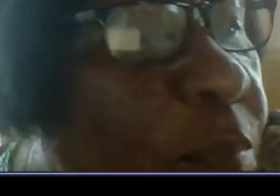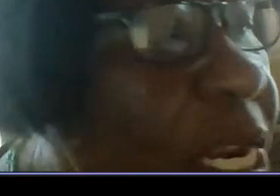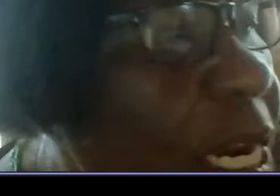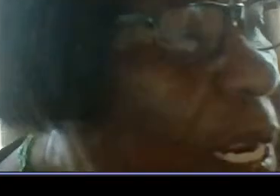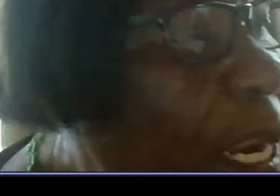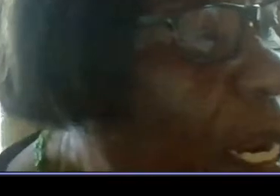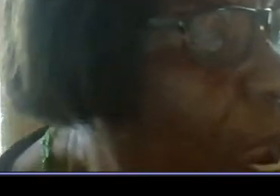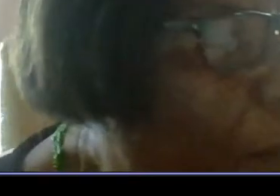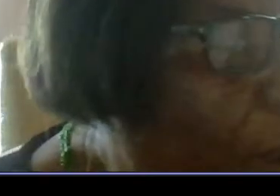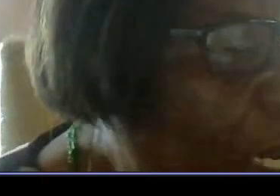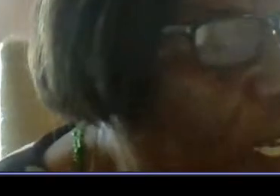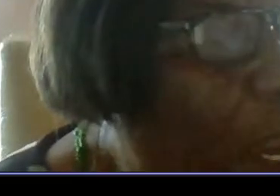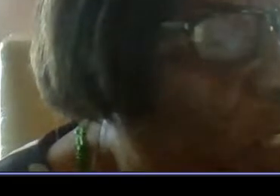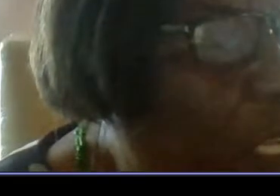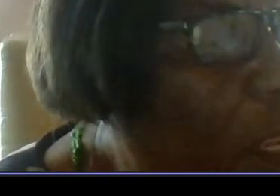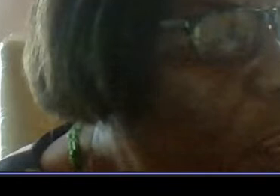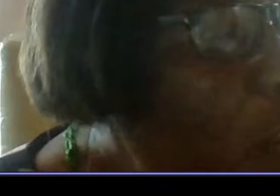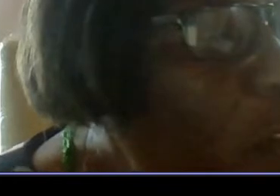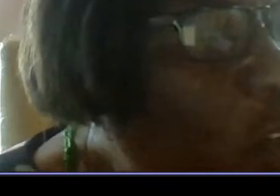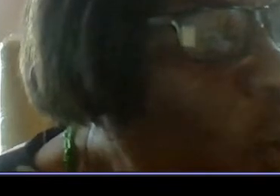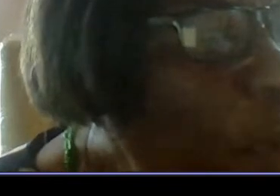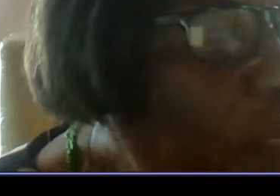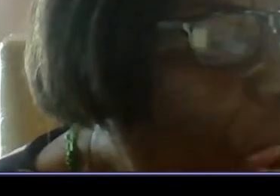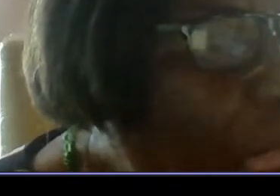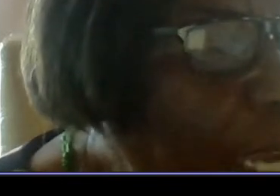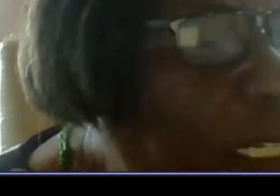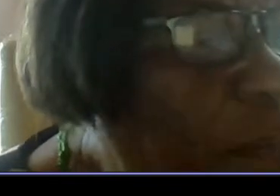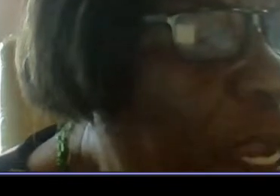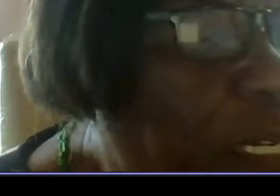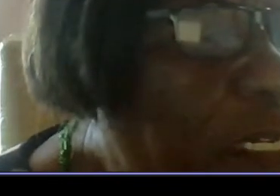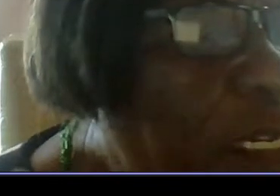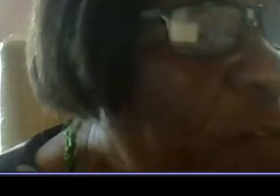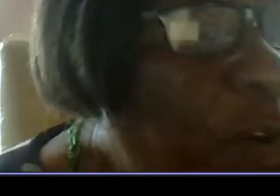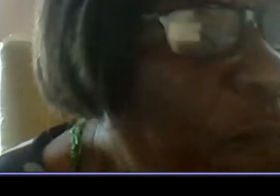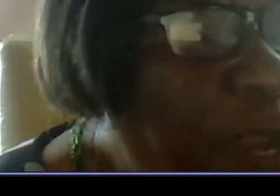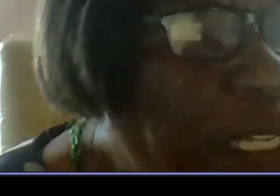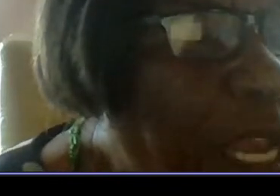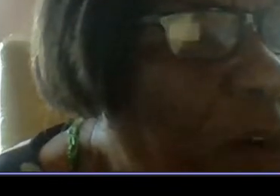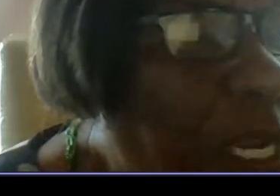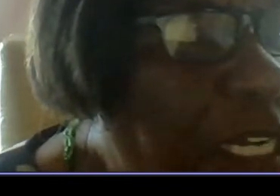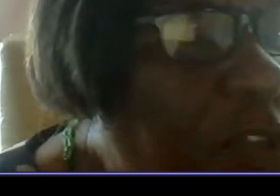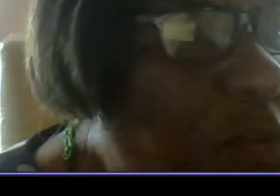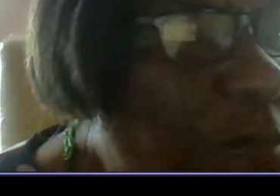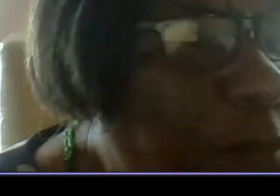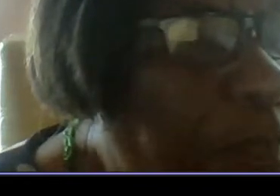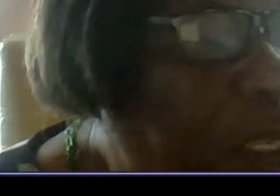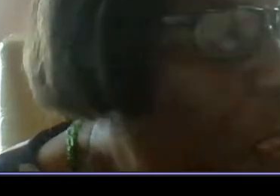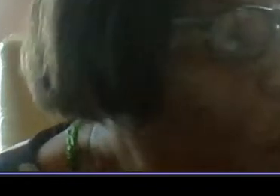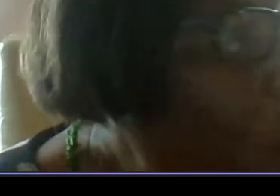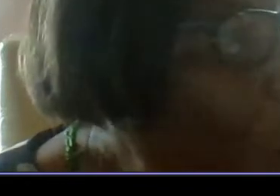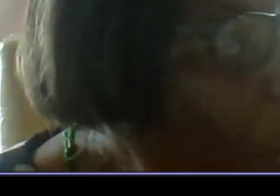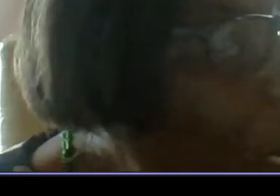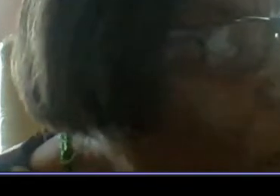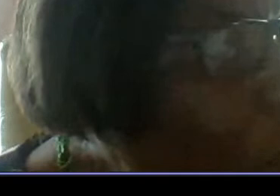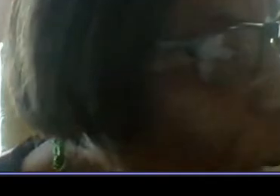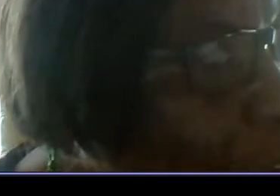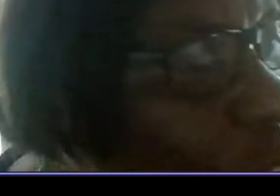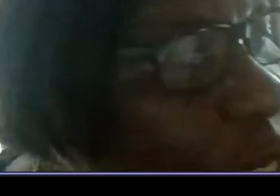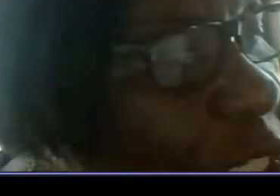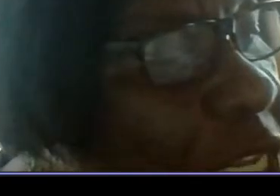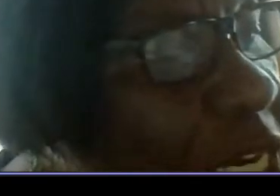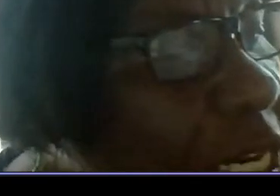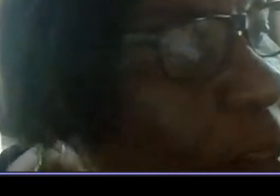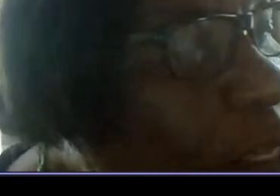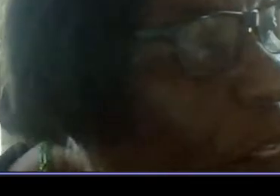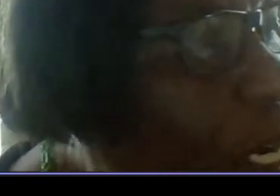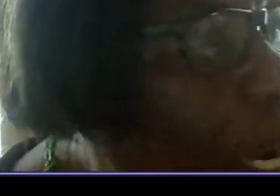supply of middle income market housing to meet the high demand through funds allocated to FLIPS. Only